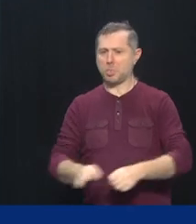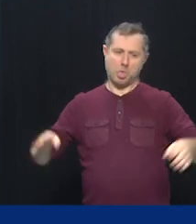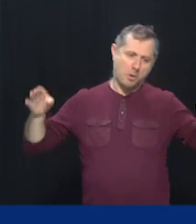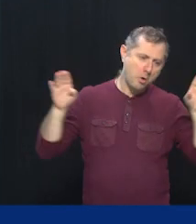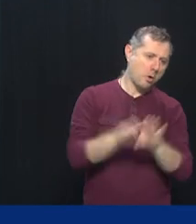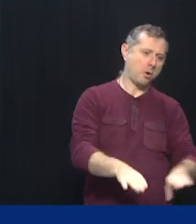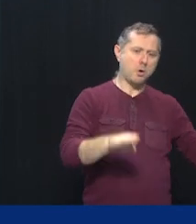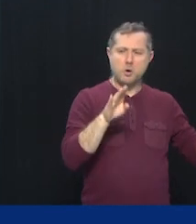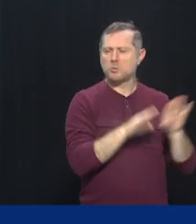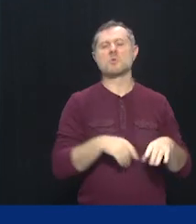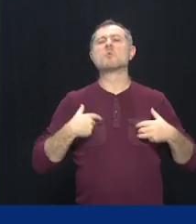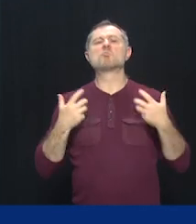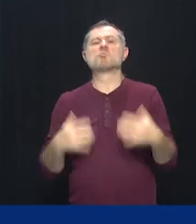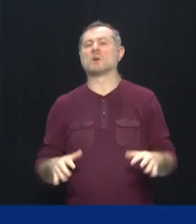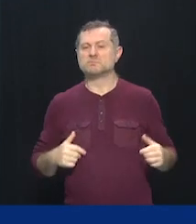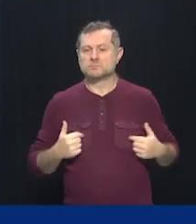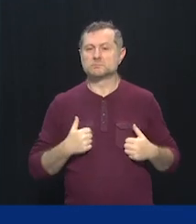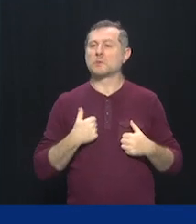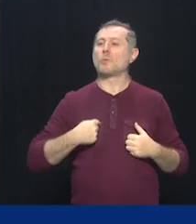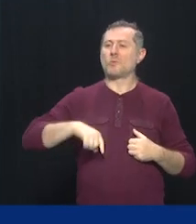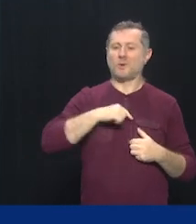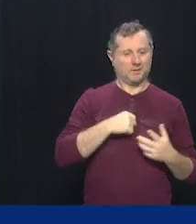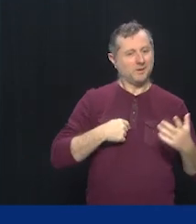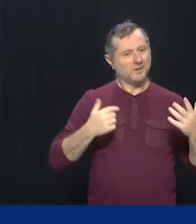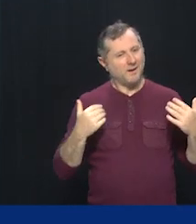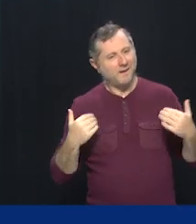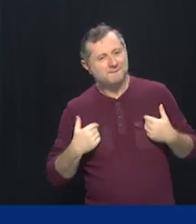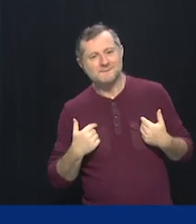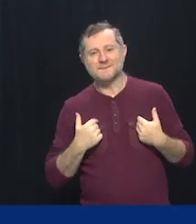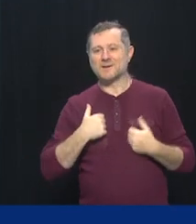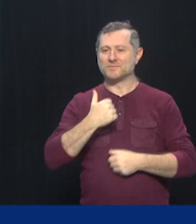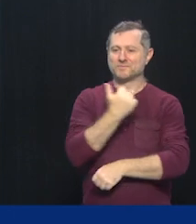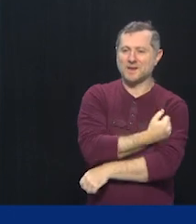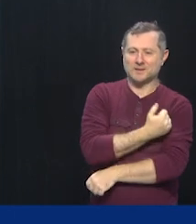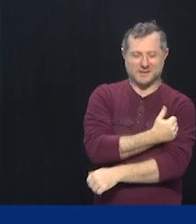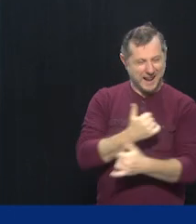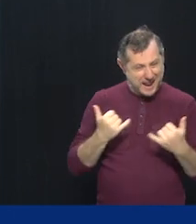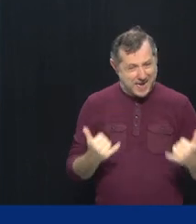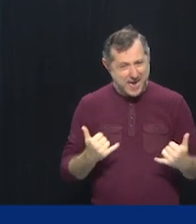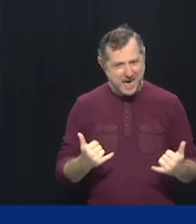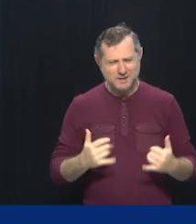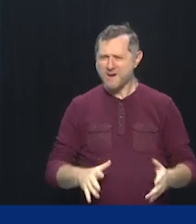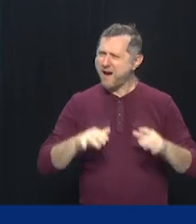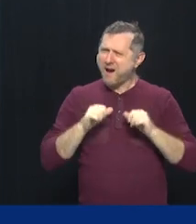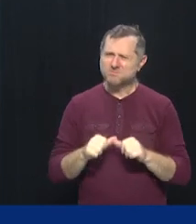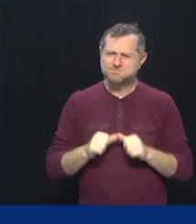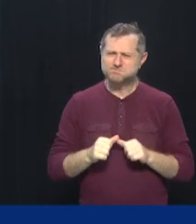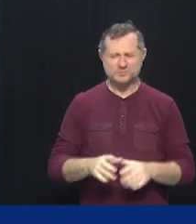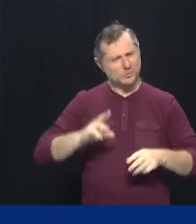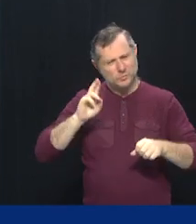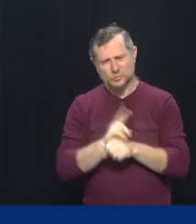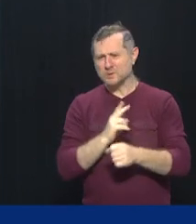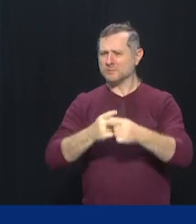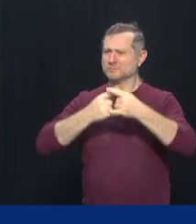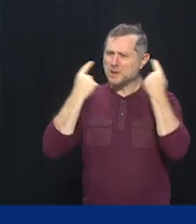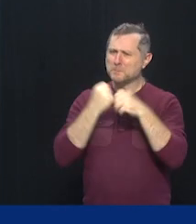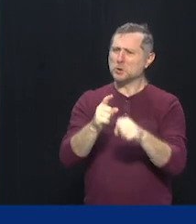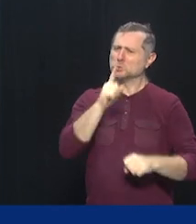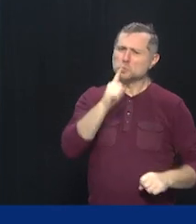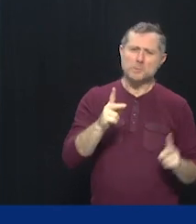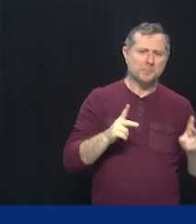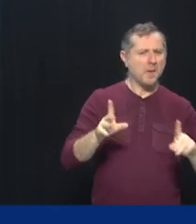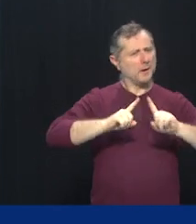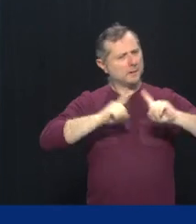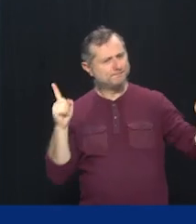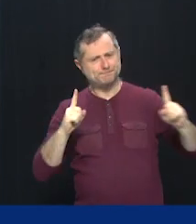weapon available to them that we did not have last year, and that is the vaccine. And continuing to wear masks and to make sure that people stay distant, keep washing your